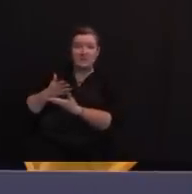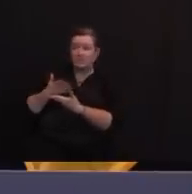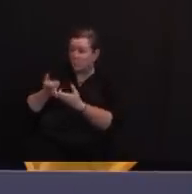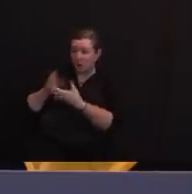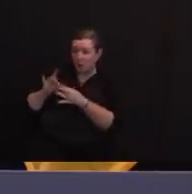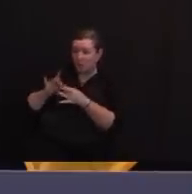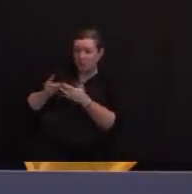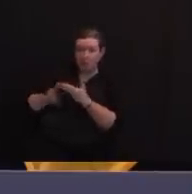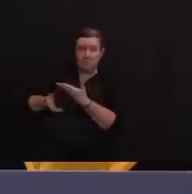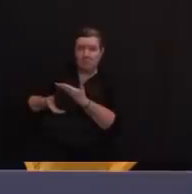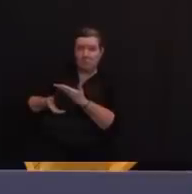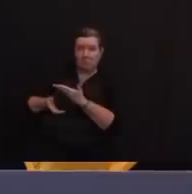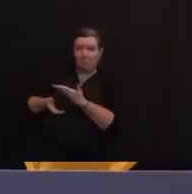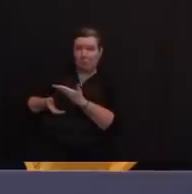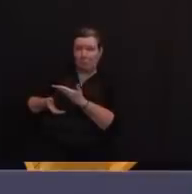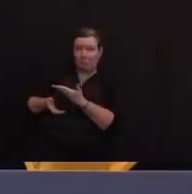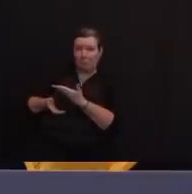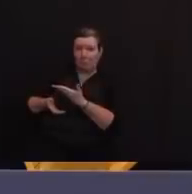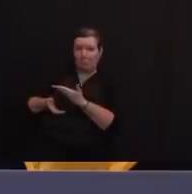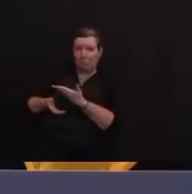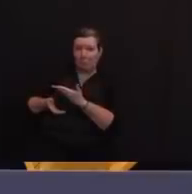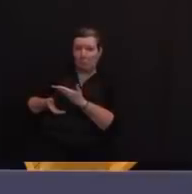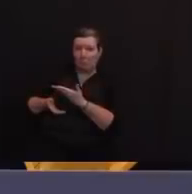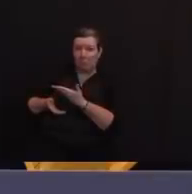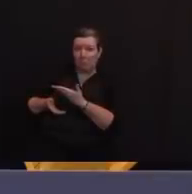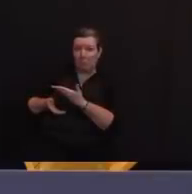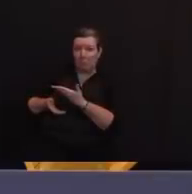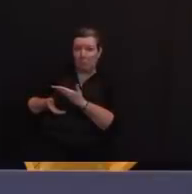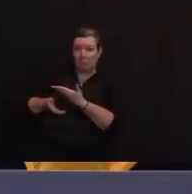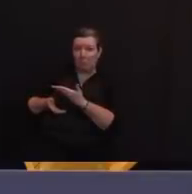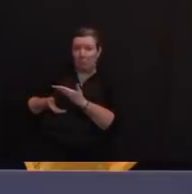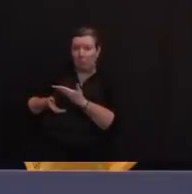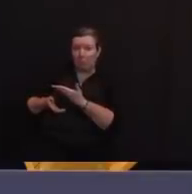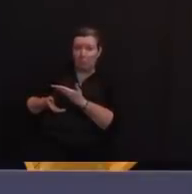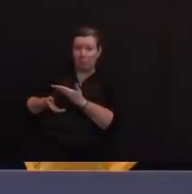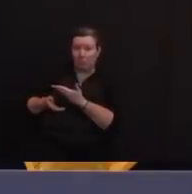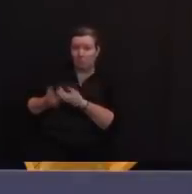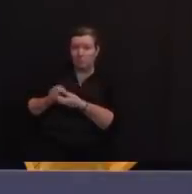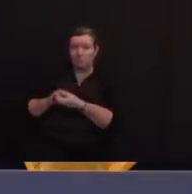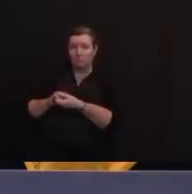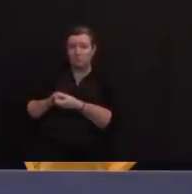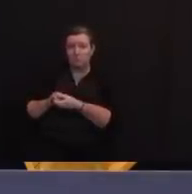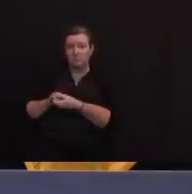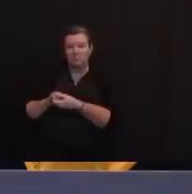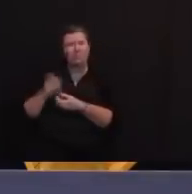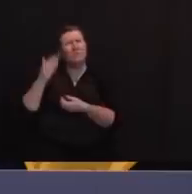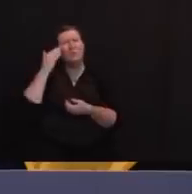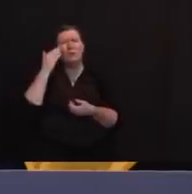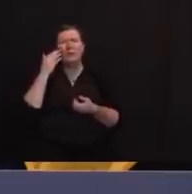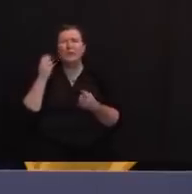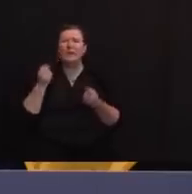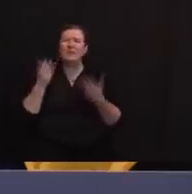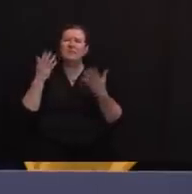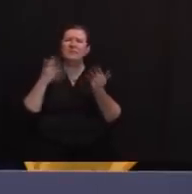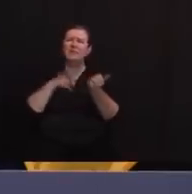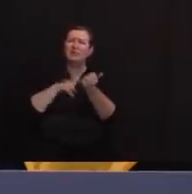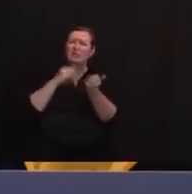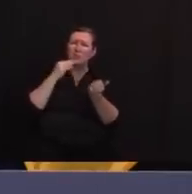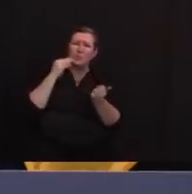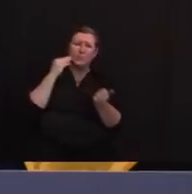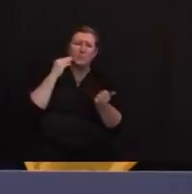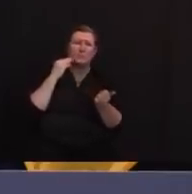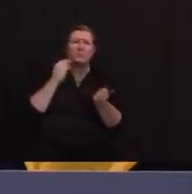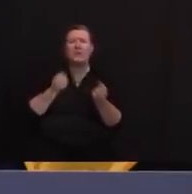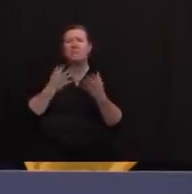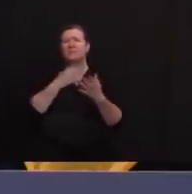You've got a list, I know, of the amount of long-term care facilities and residents and staff that they will be addressing in the month of January. It's a